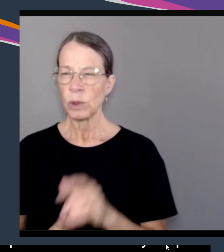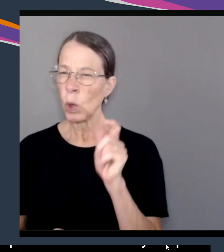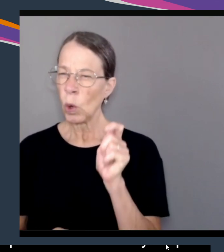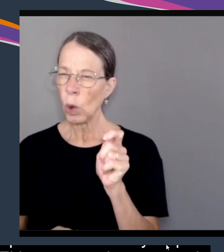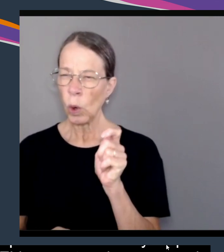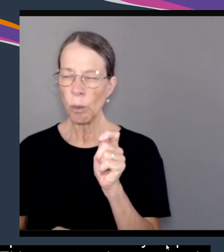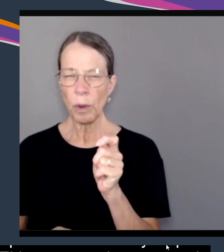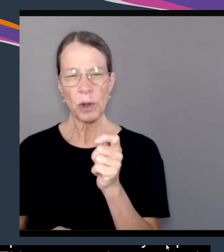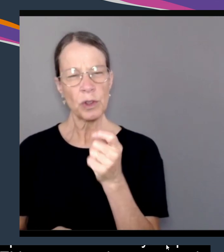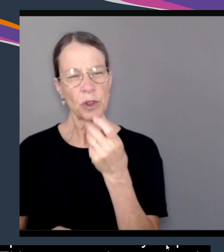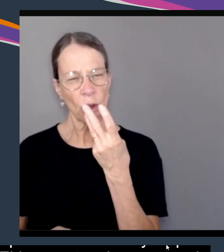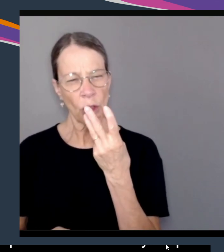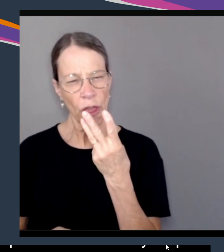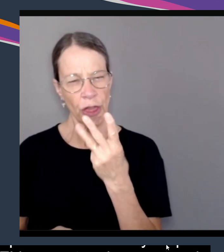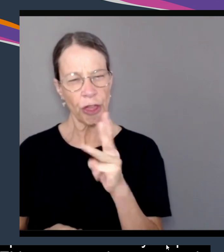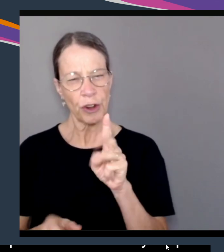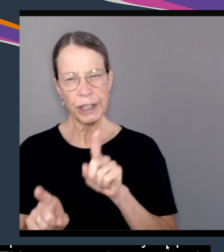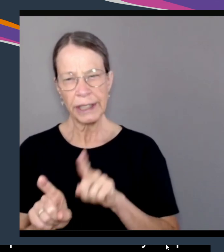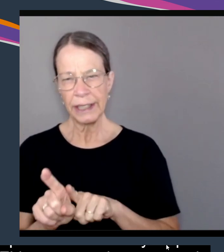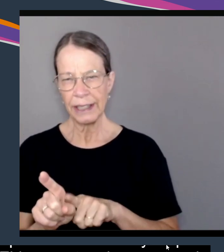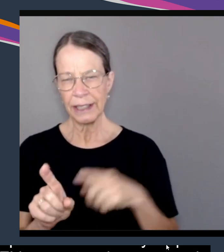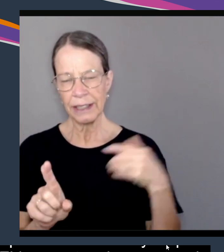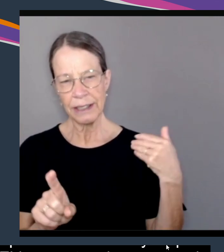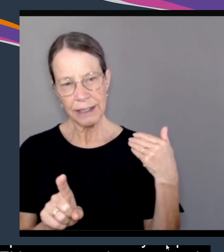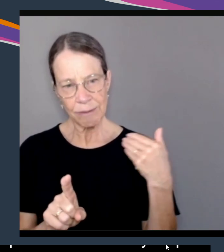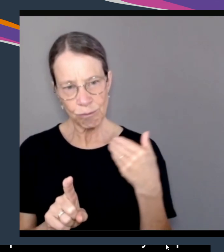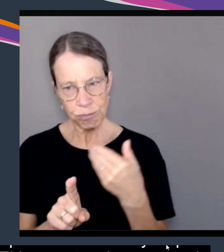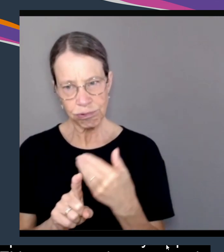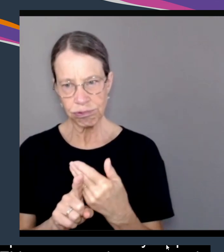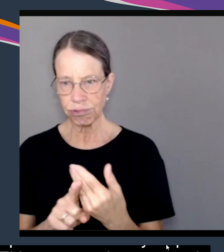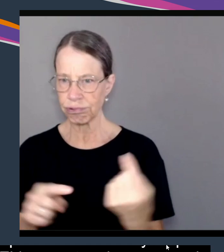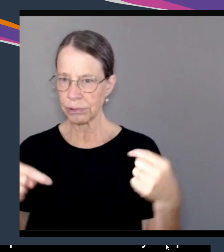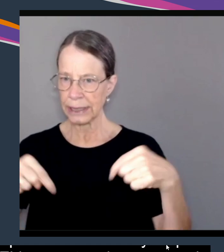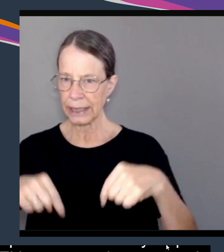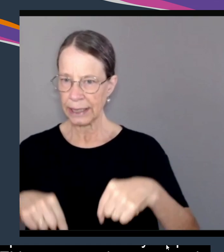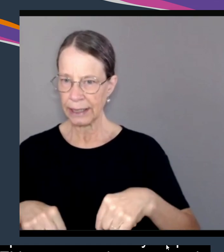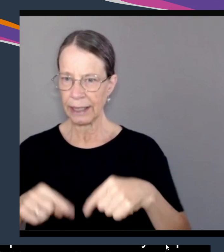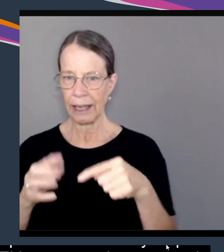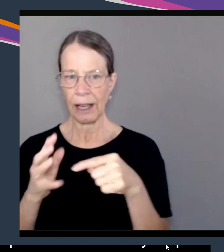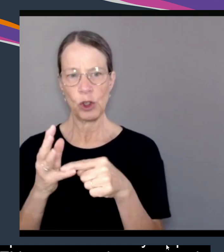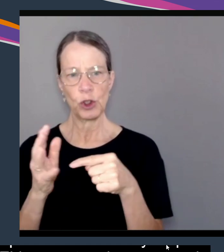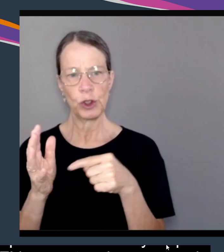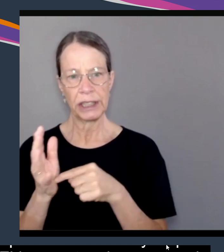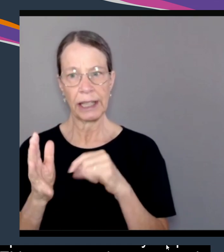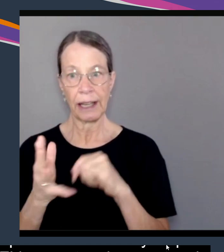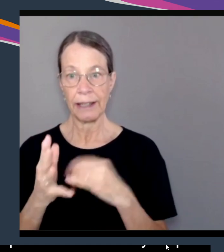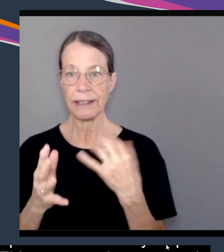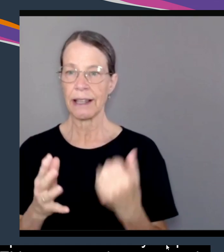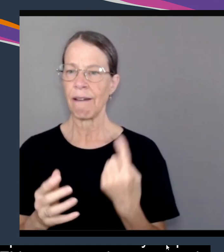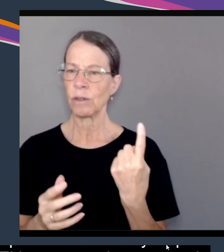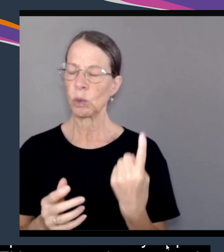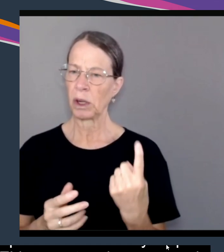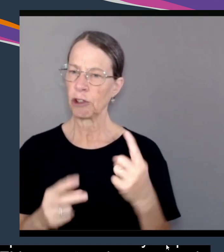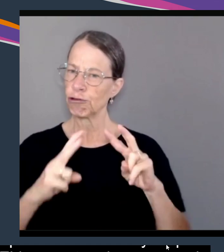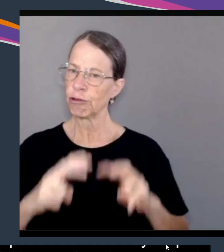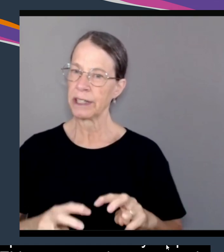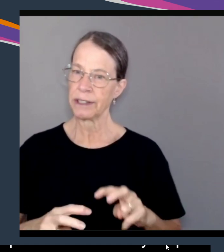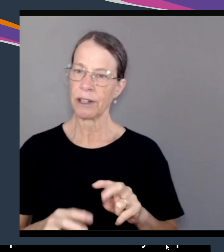years since here at UTS a researcher first coined the